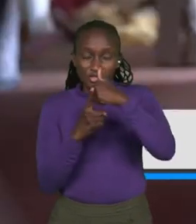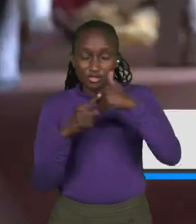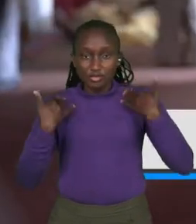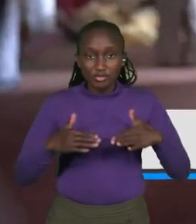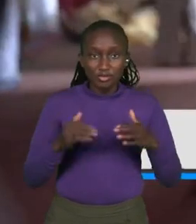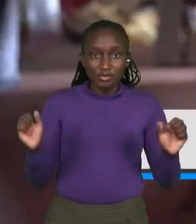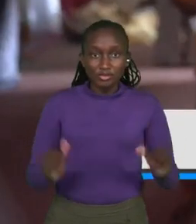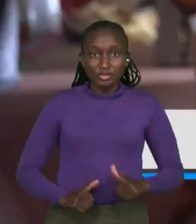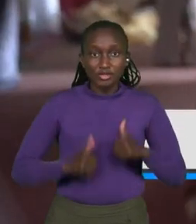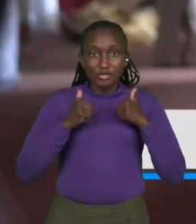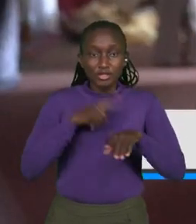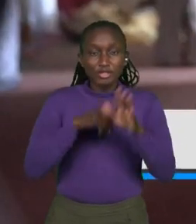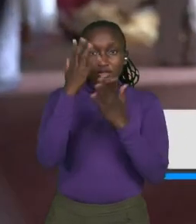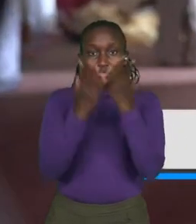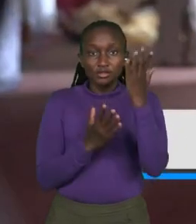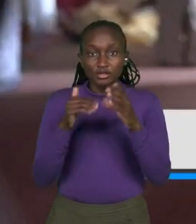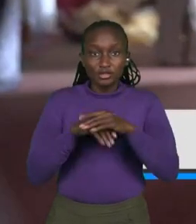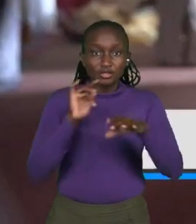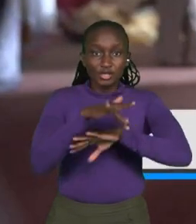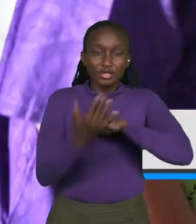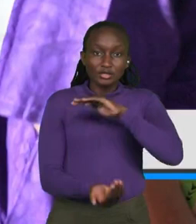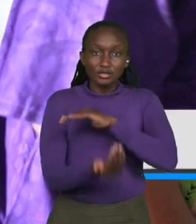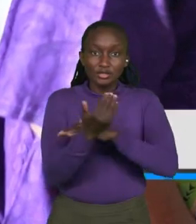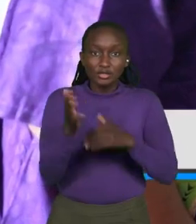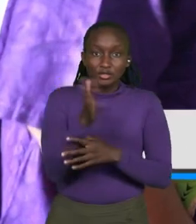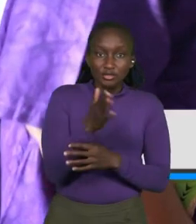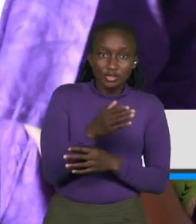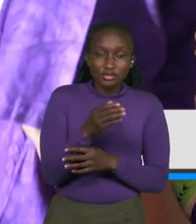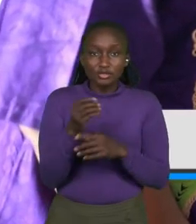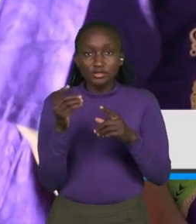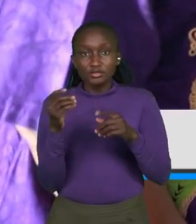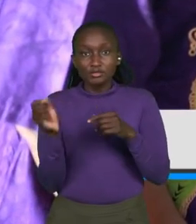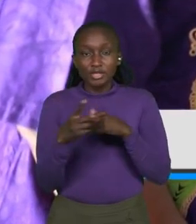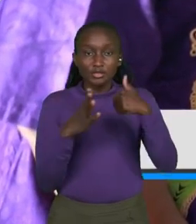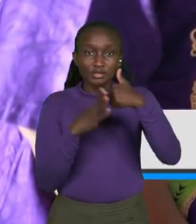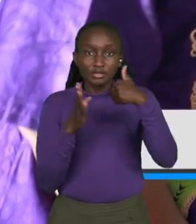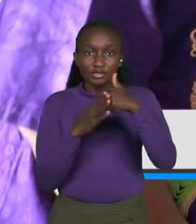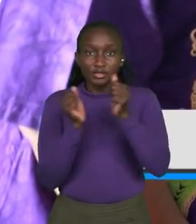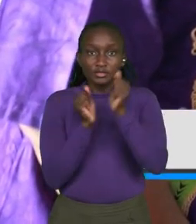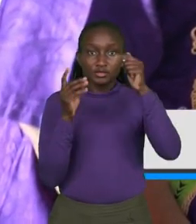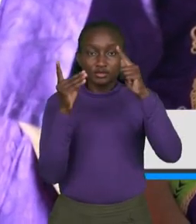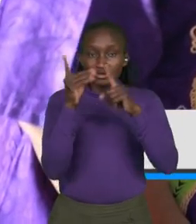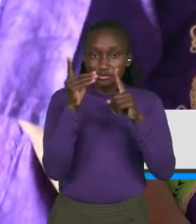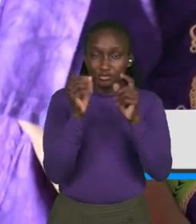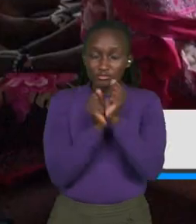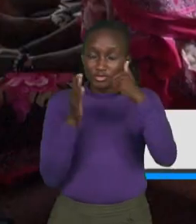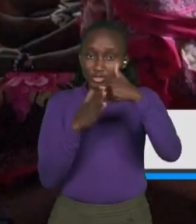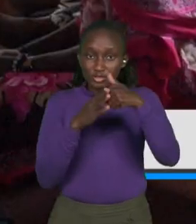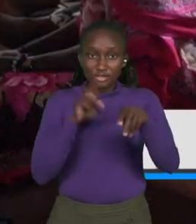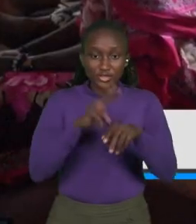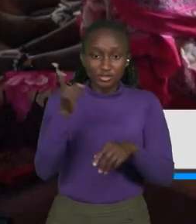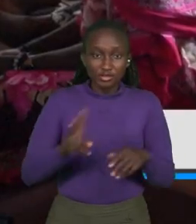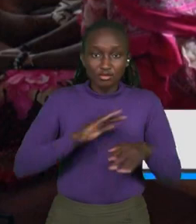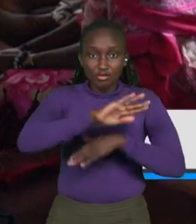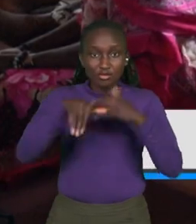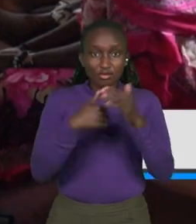survived when the fire broke out in the early hours of Thursday, September 19th morning, as the victims, who were all of